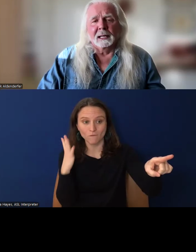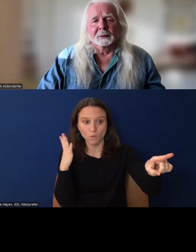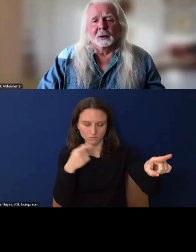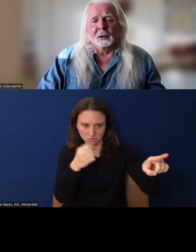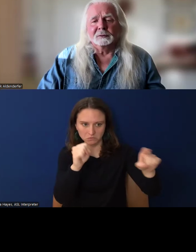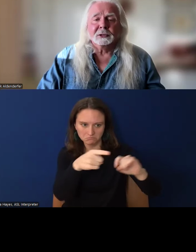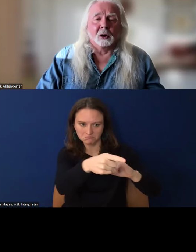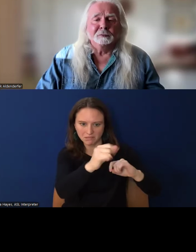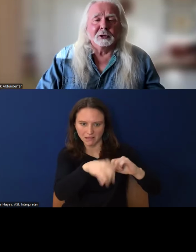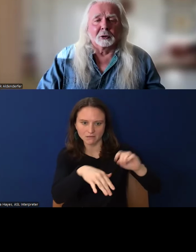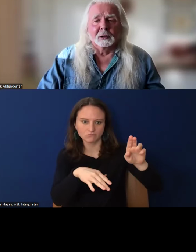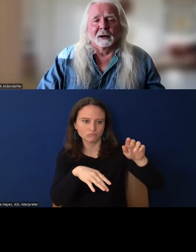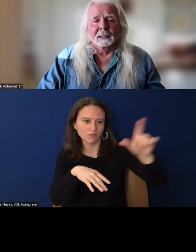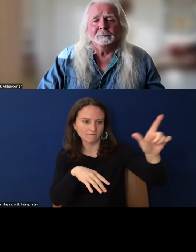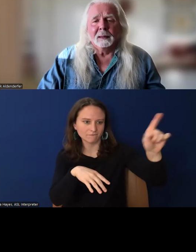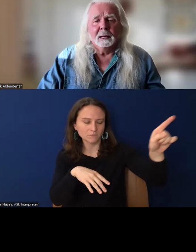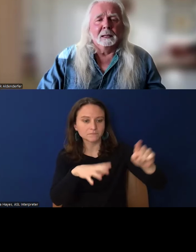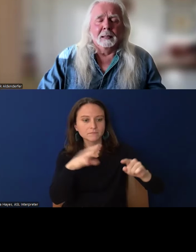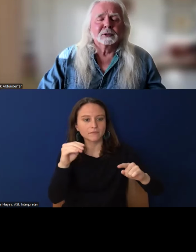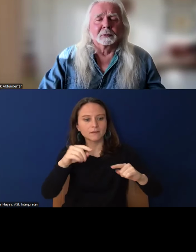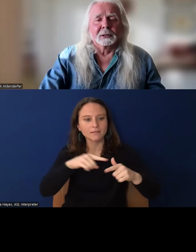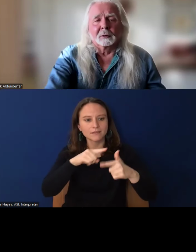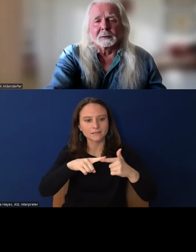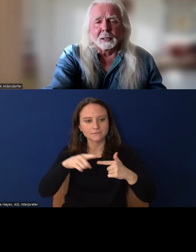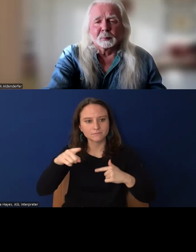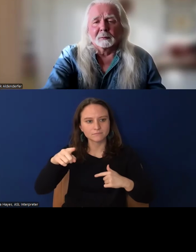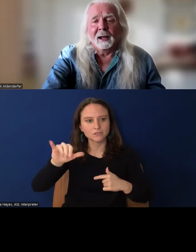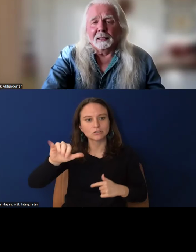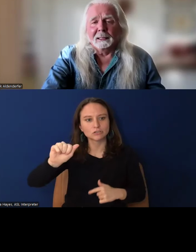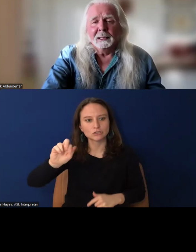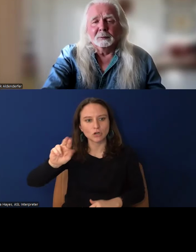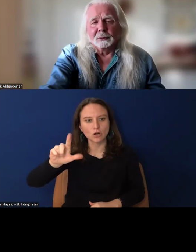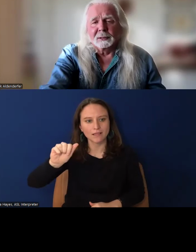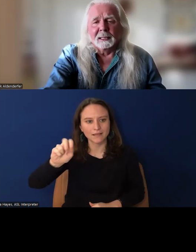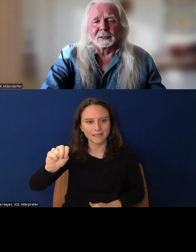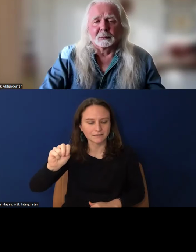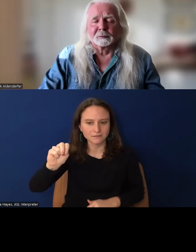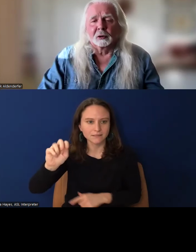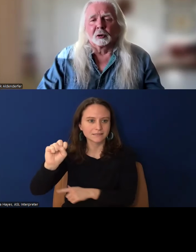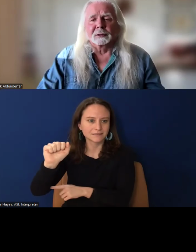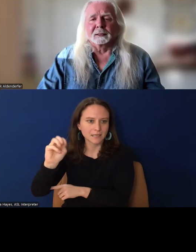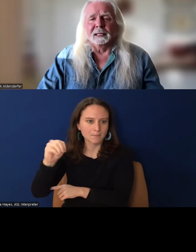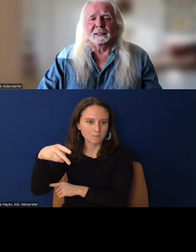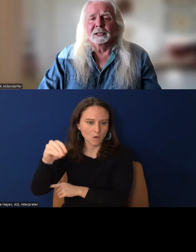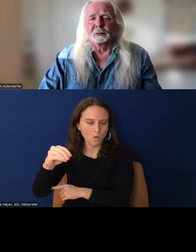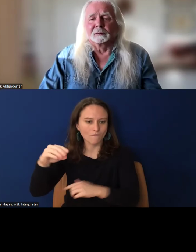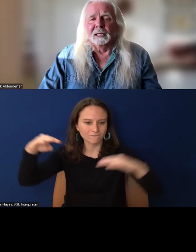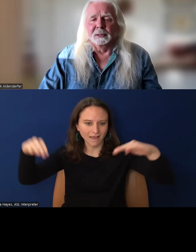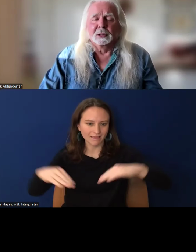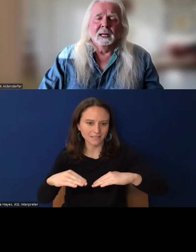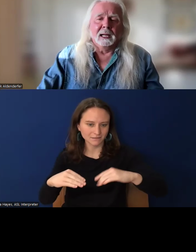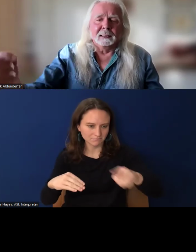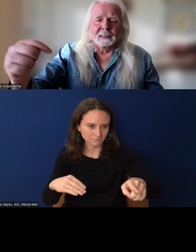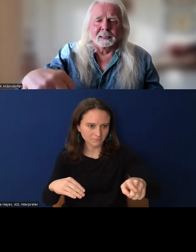tombs are down just off the Yarlung Valley. The Yarlung Tsangpo Valley, which you see as that river crossing the center of the